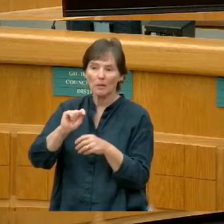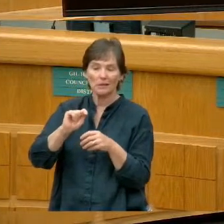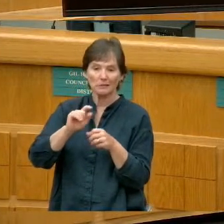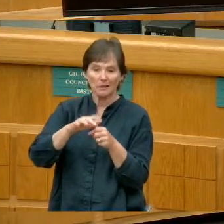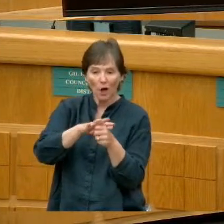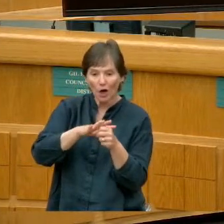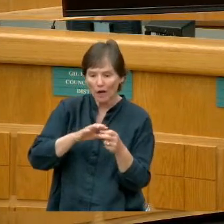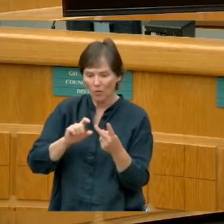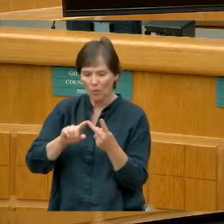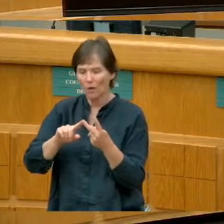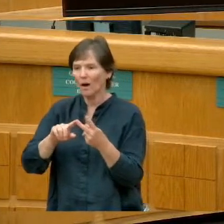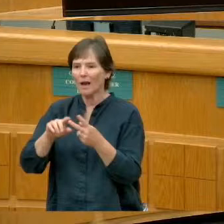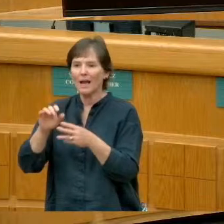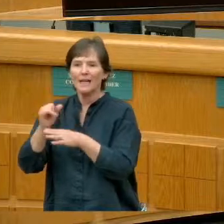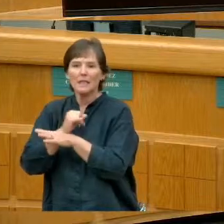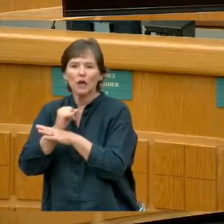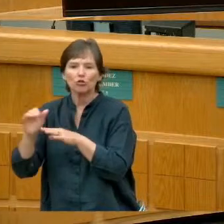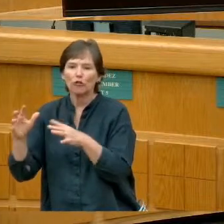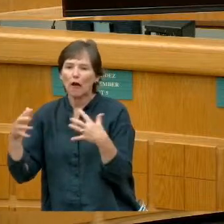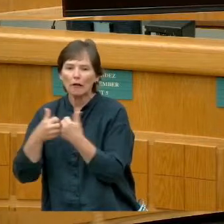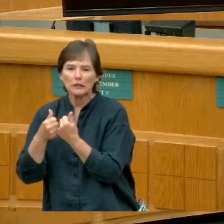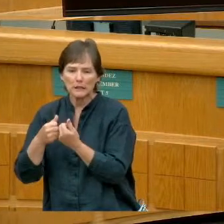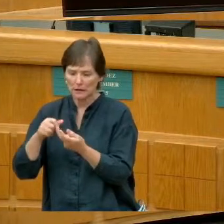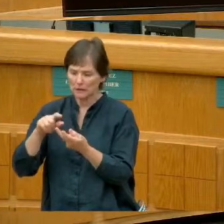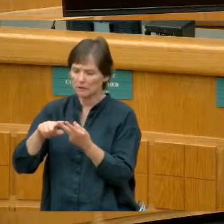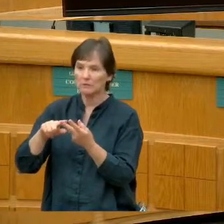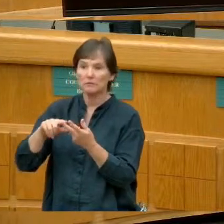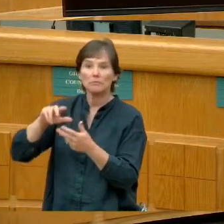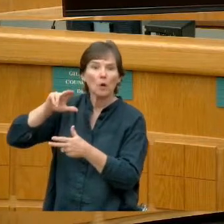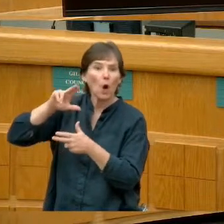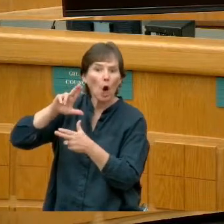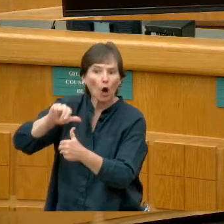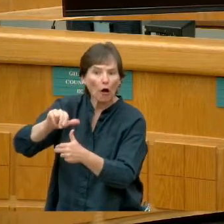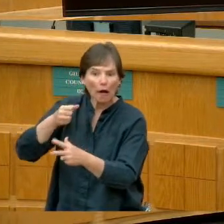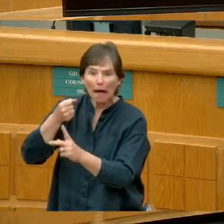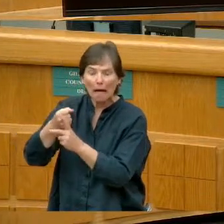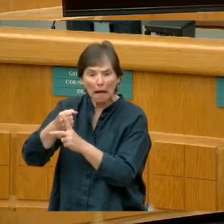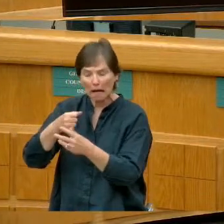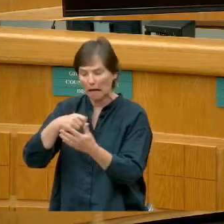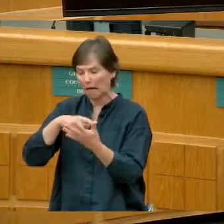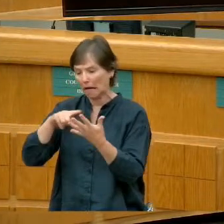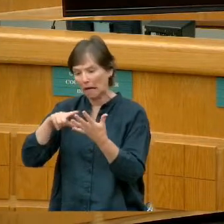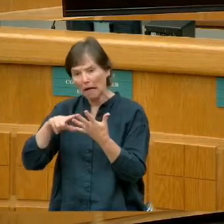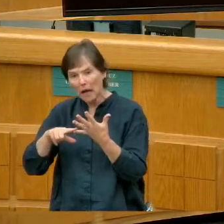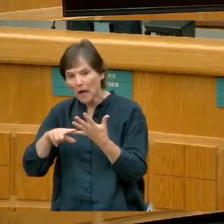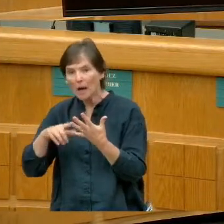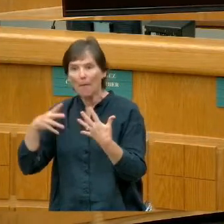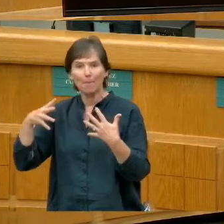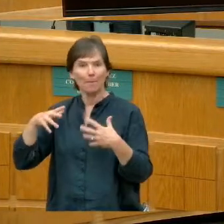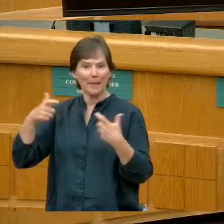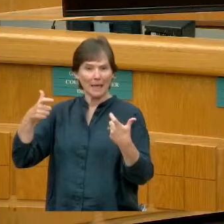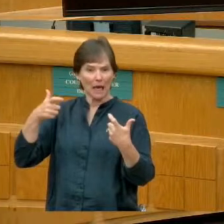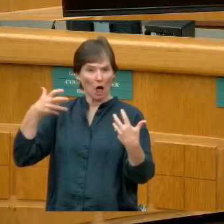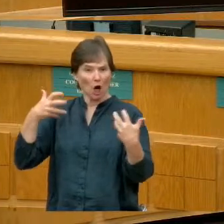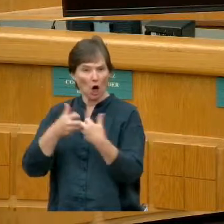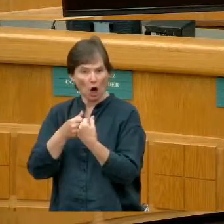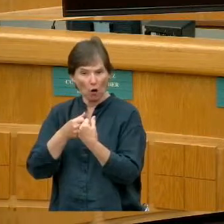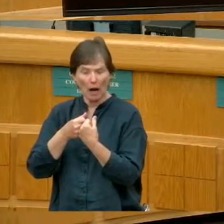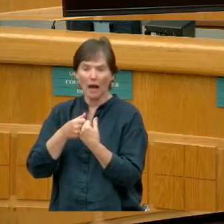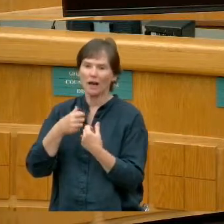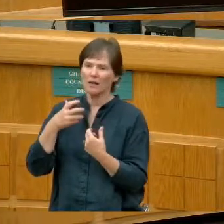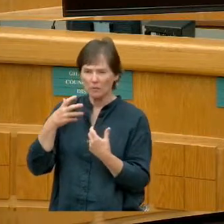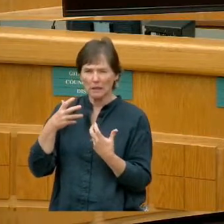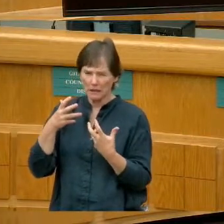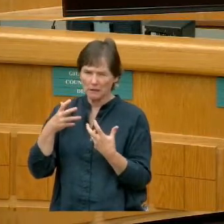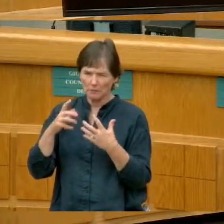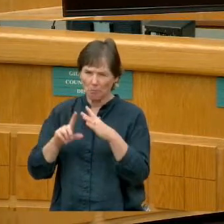industrial accident. And yes, a hurricane. And so I want to remind you what I said last week when the governor added